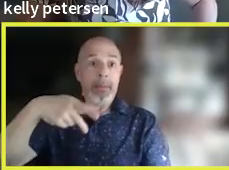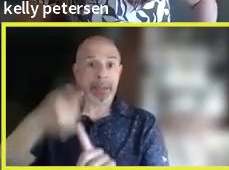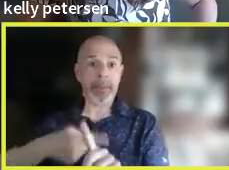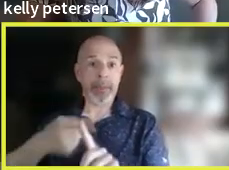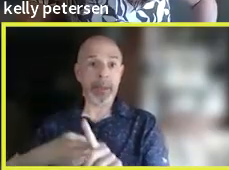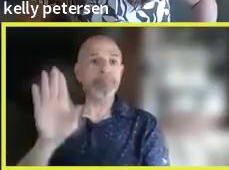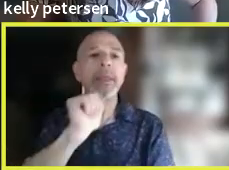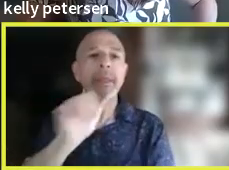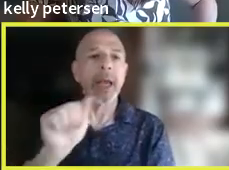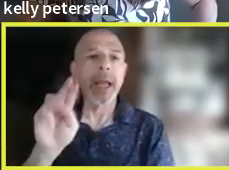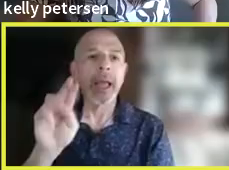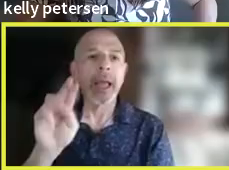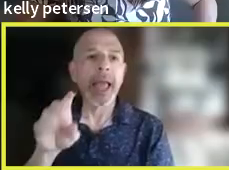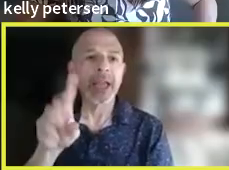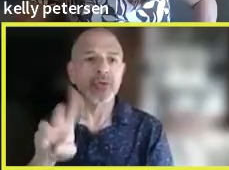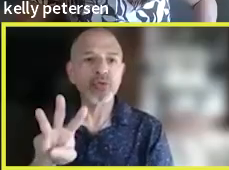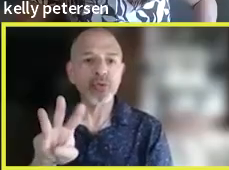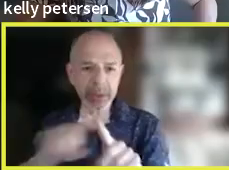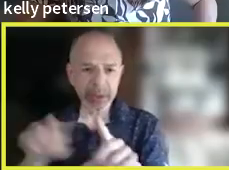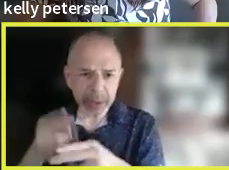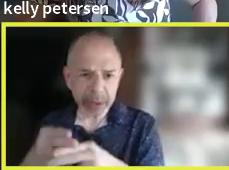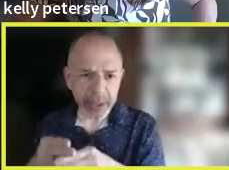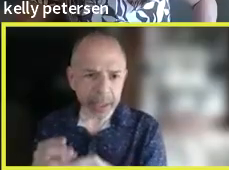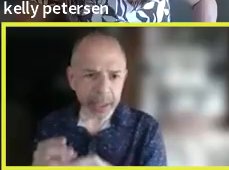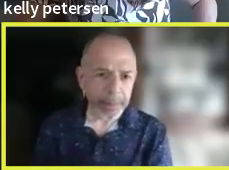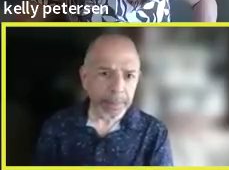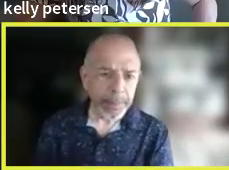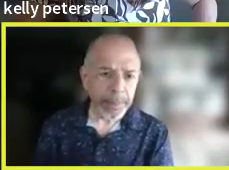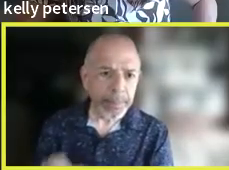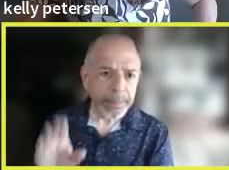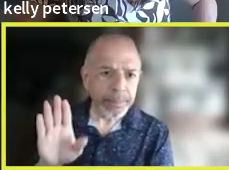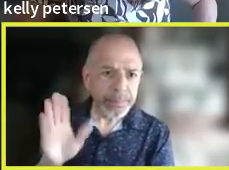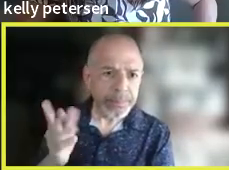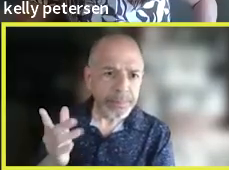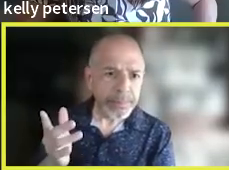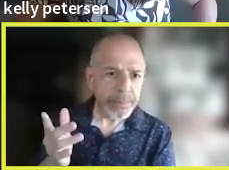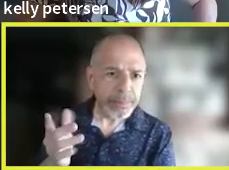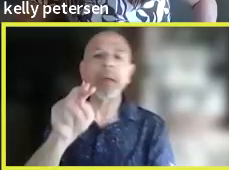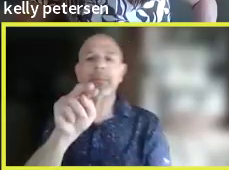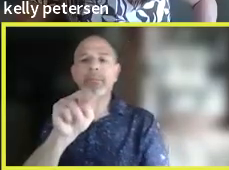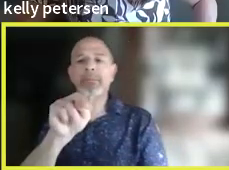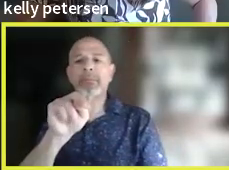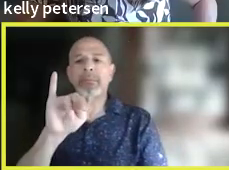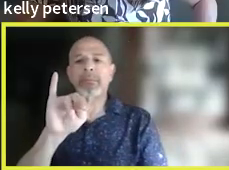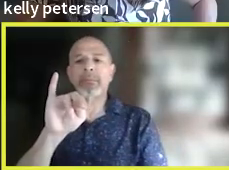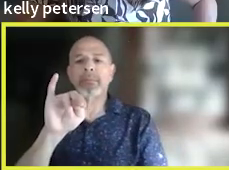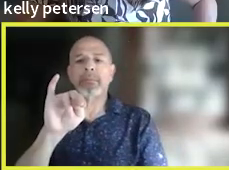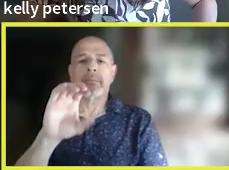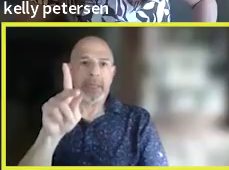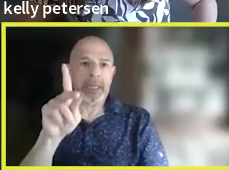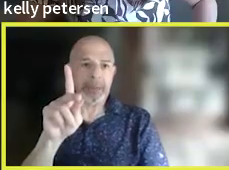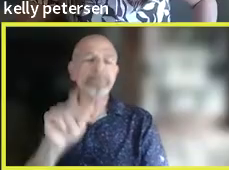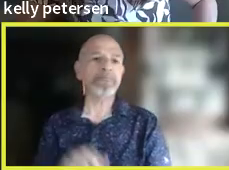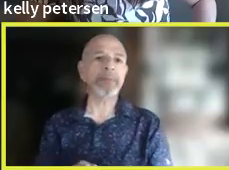So which one you have your own podcast, or are you in one of the episodes, or both? Well, I mean, I was in episode 1 in